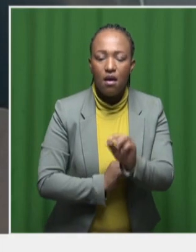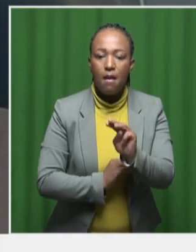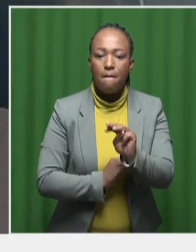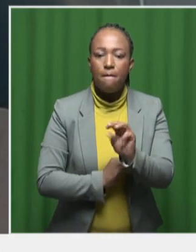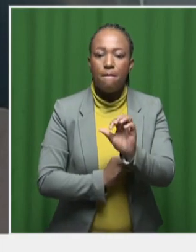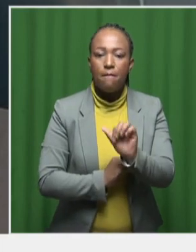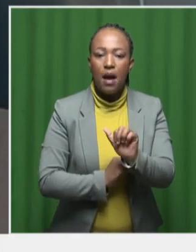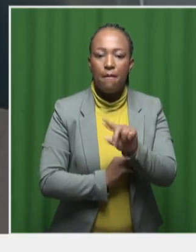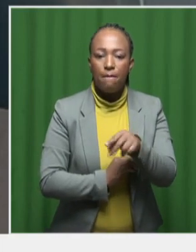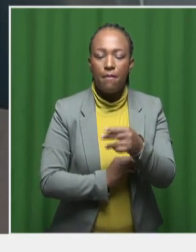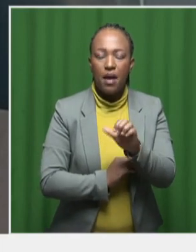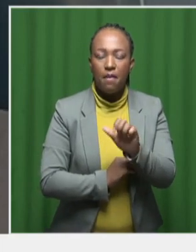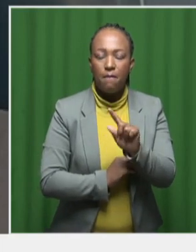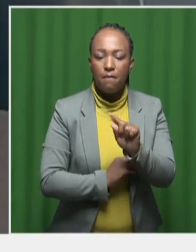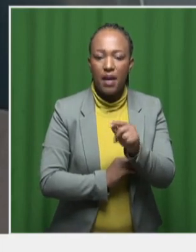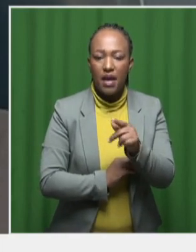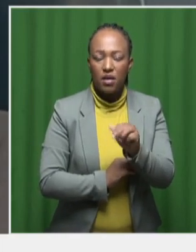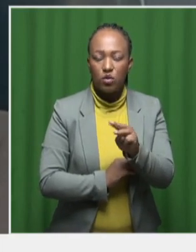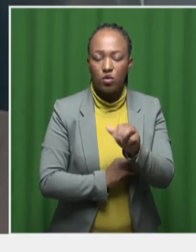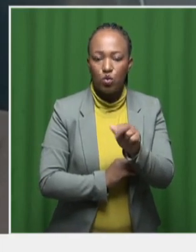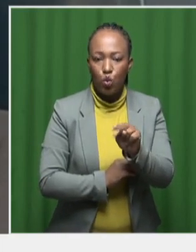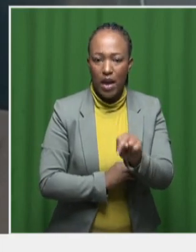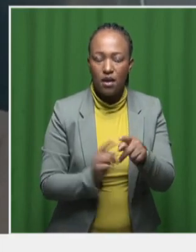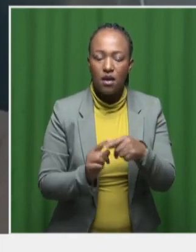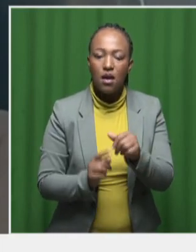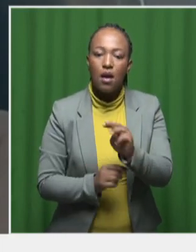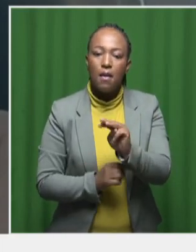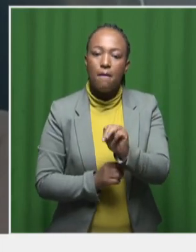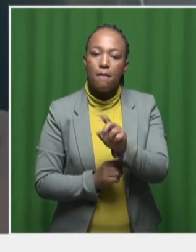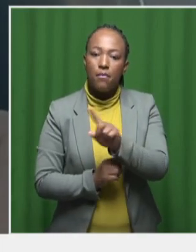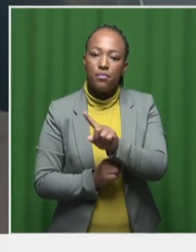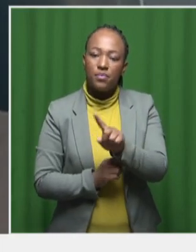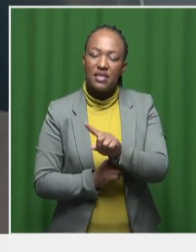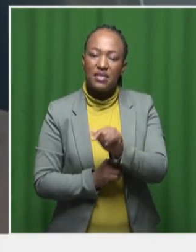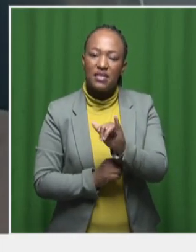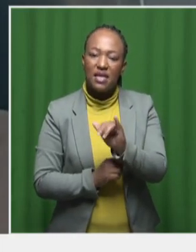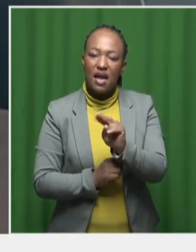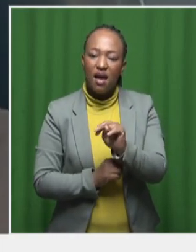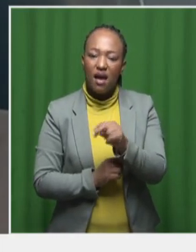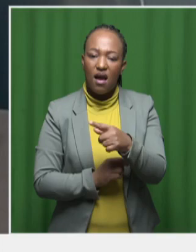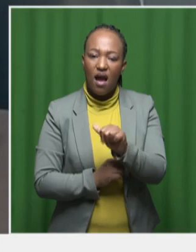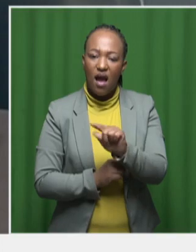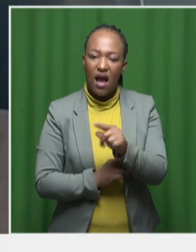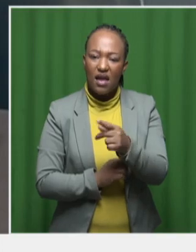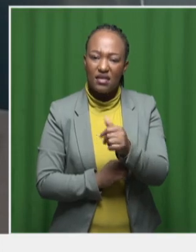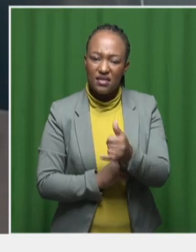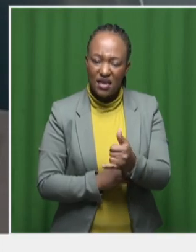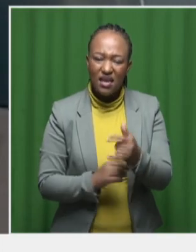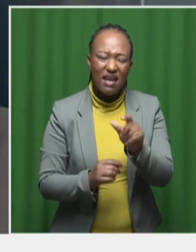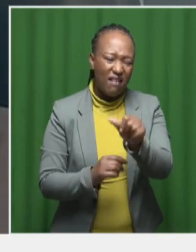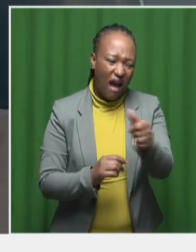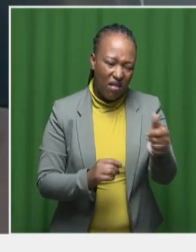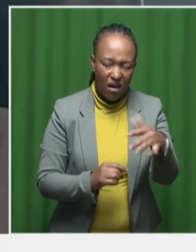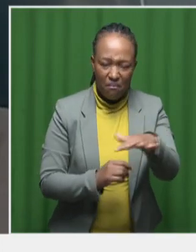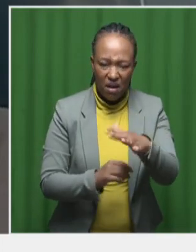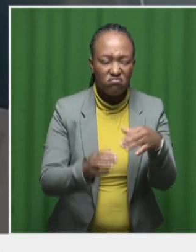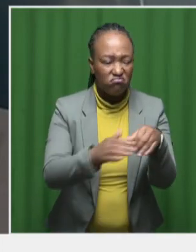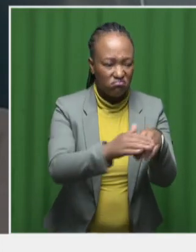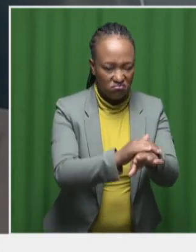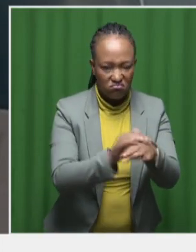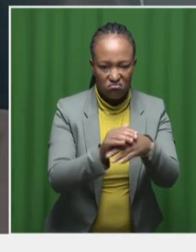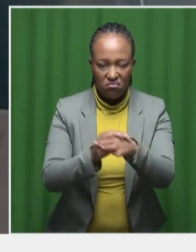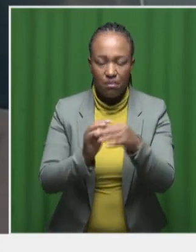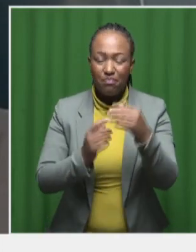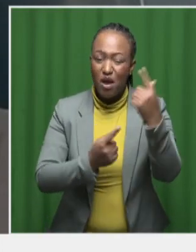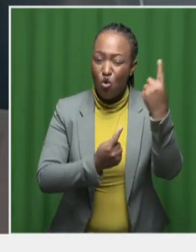to Mzinyati, I've been to Mbumbulu, opening houses there of people that were built after the floods. So those are